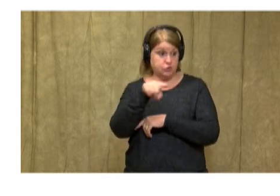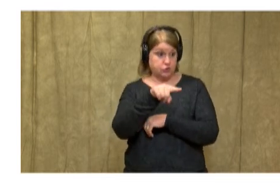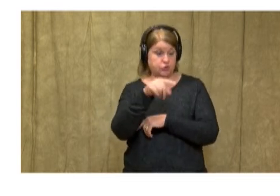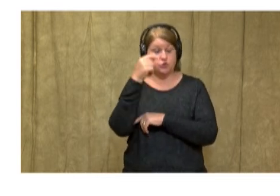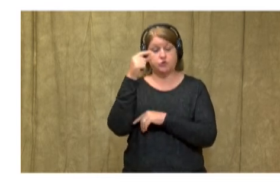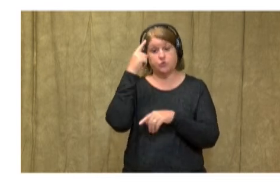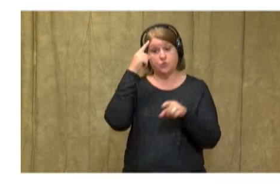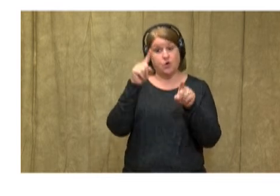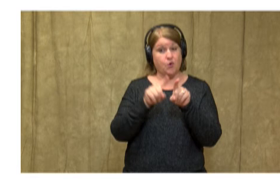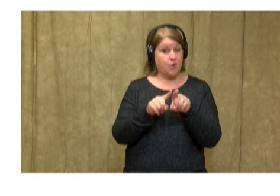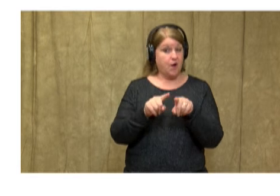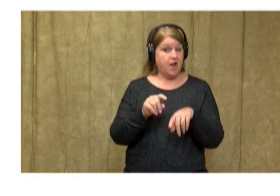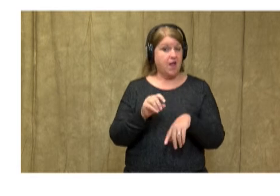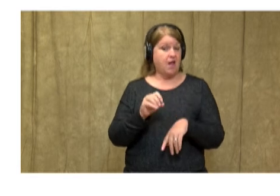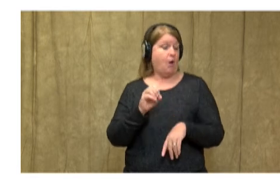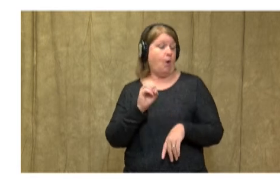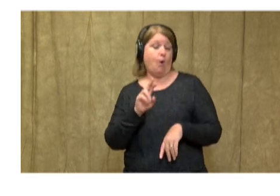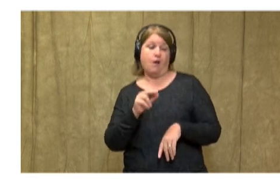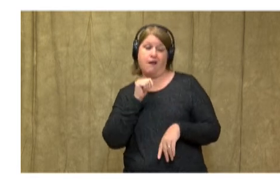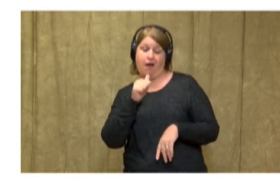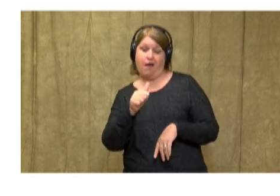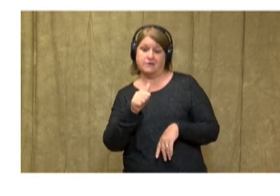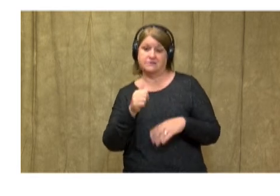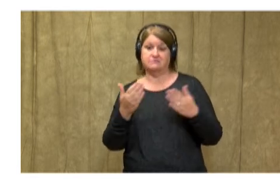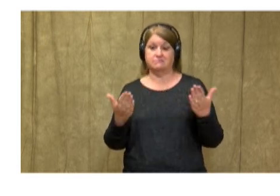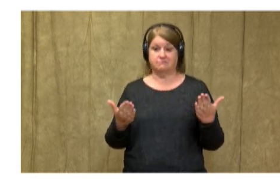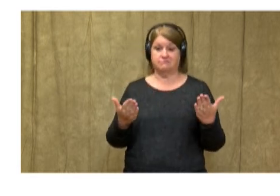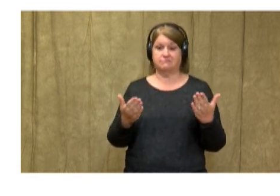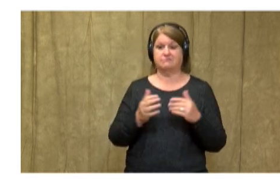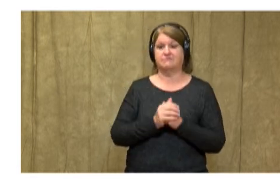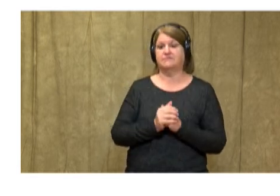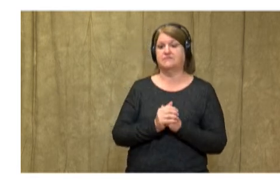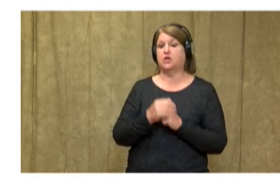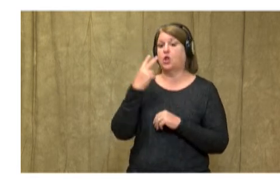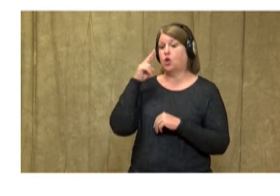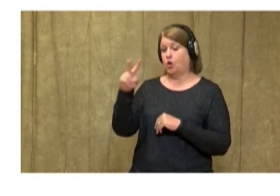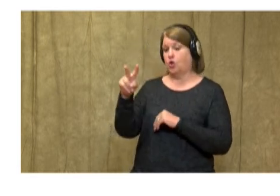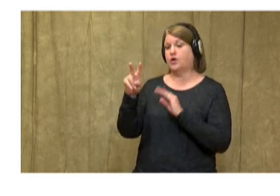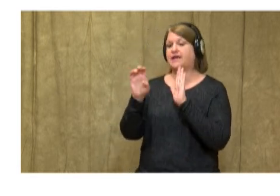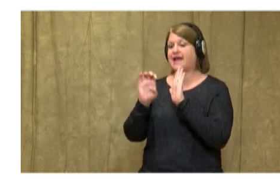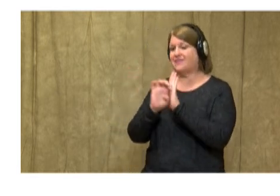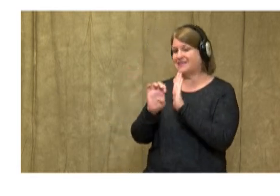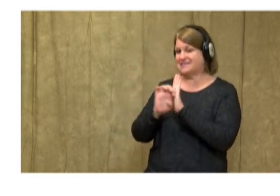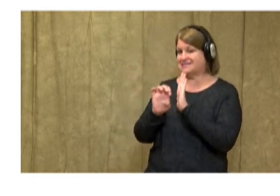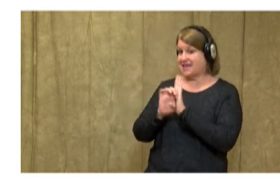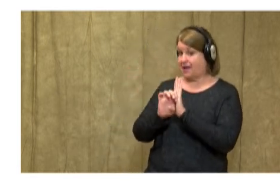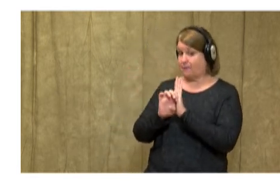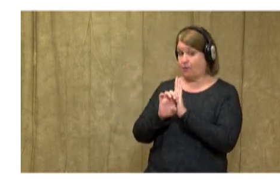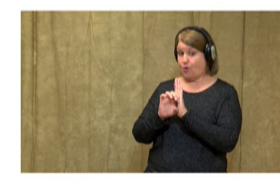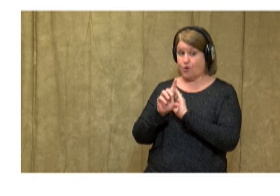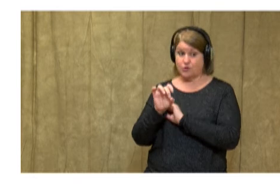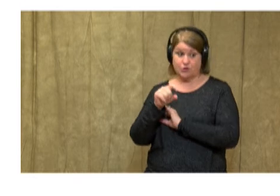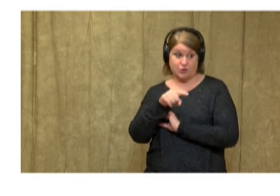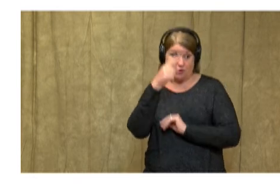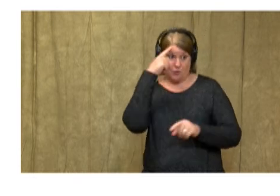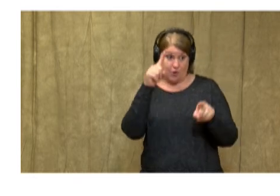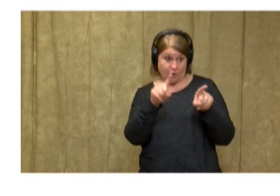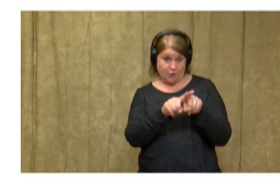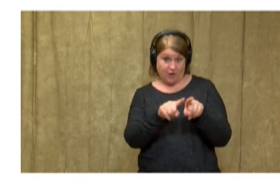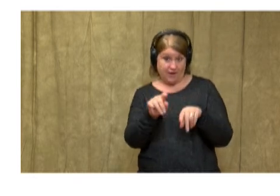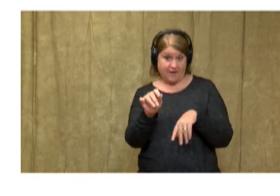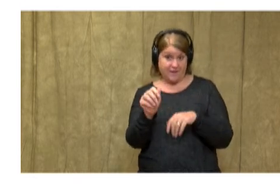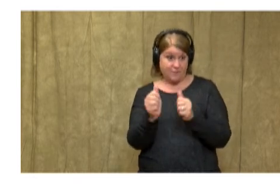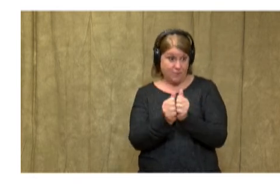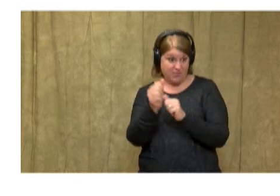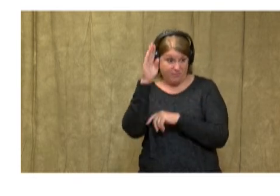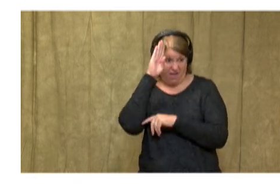you not agree with Buzz? Looking at our example, do you agree with him